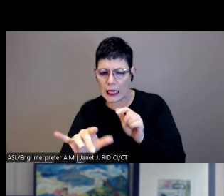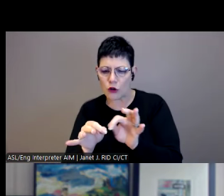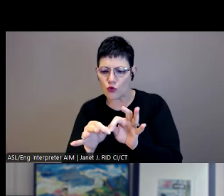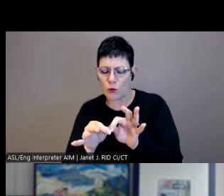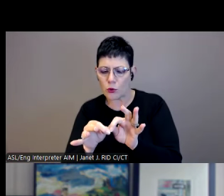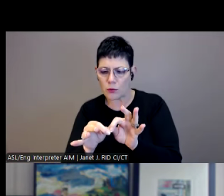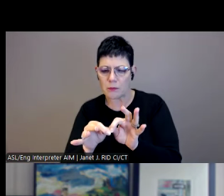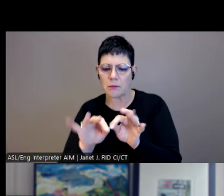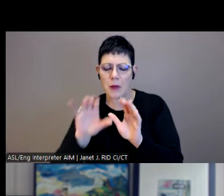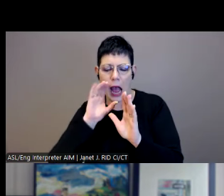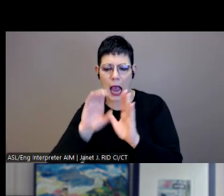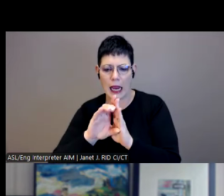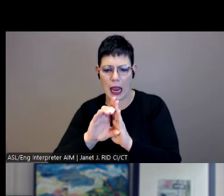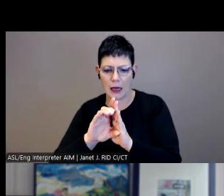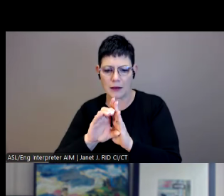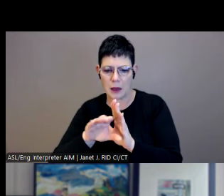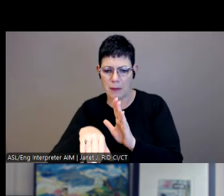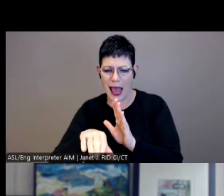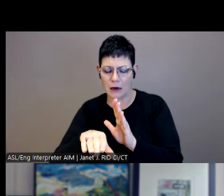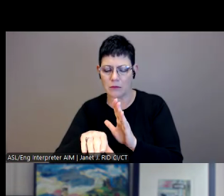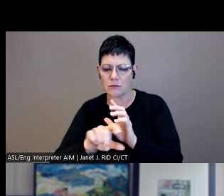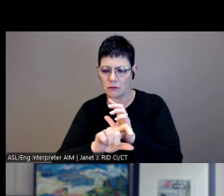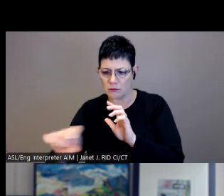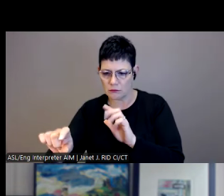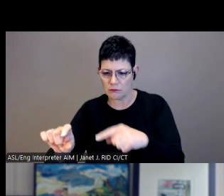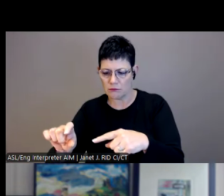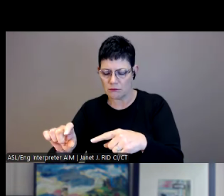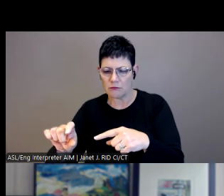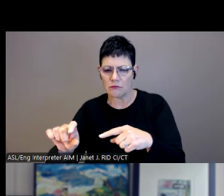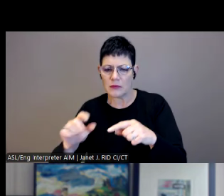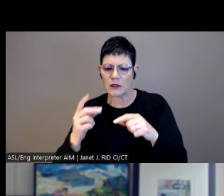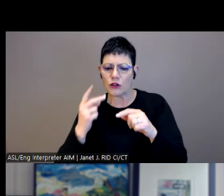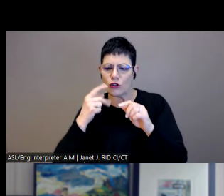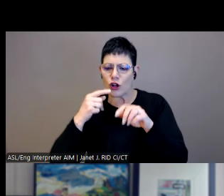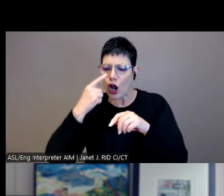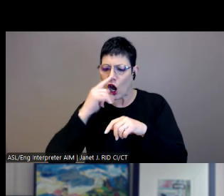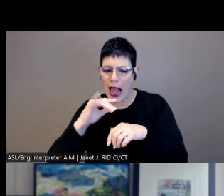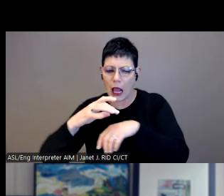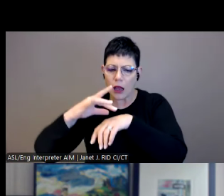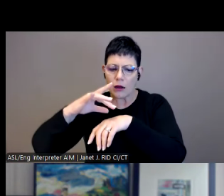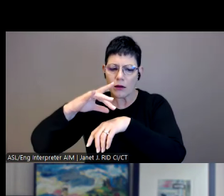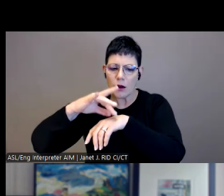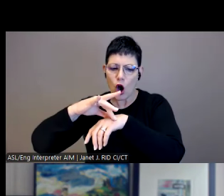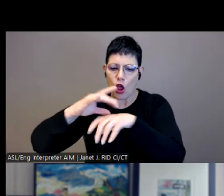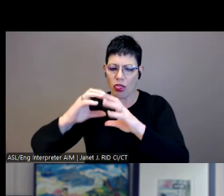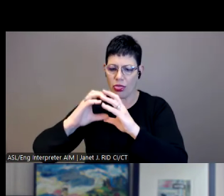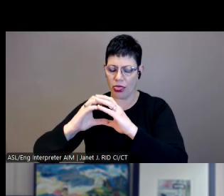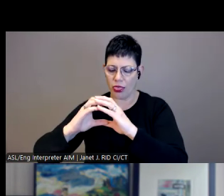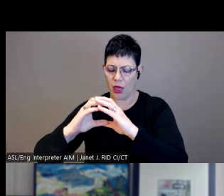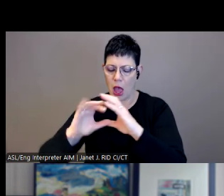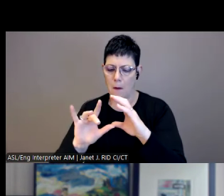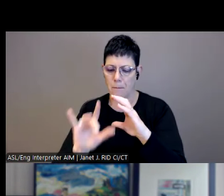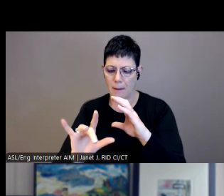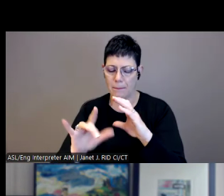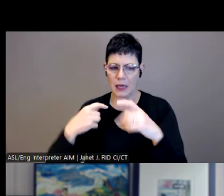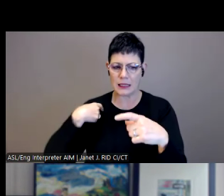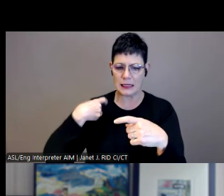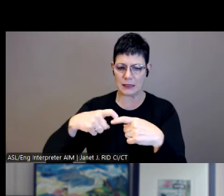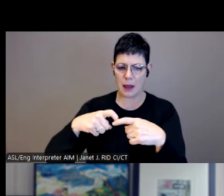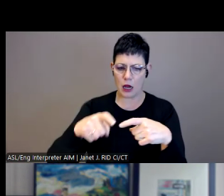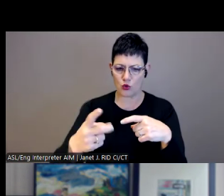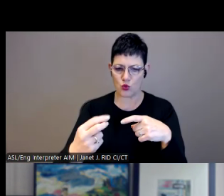Interpretación button at the bottom of your Zoom screen. It's a world icon. And once in the Spanish channel, you will want